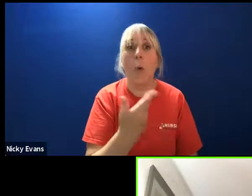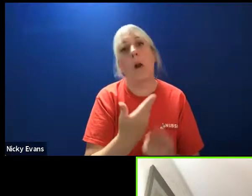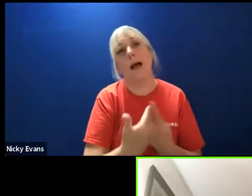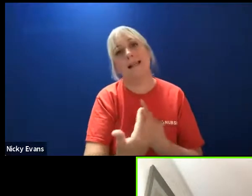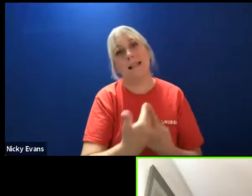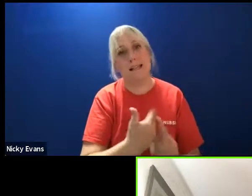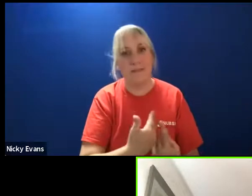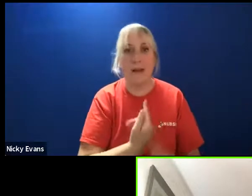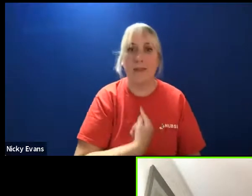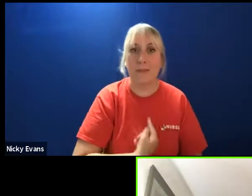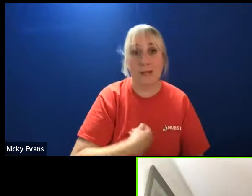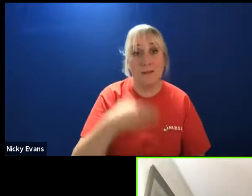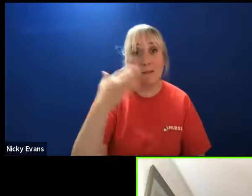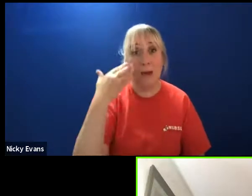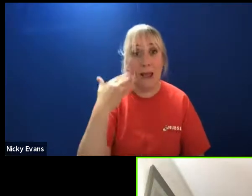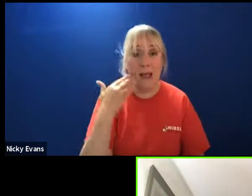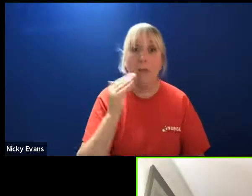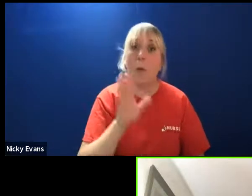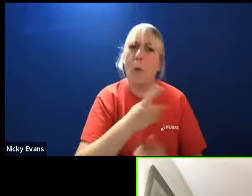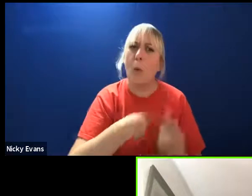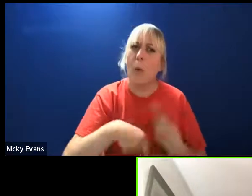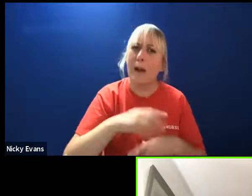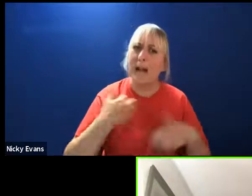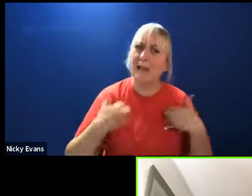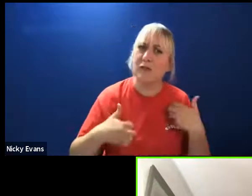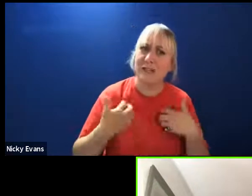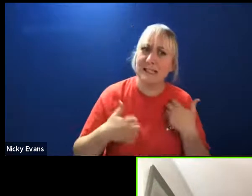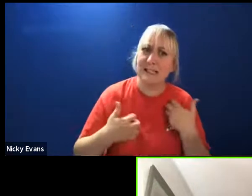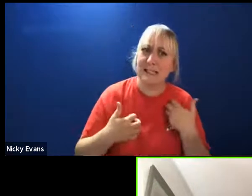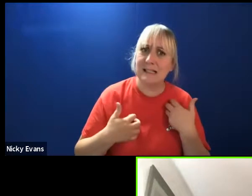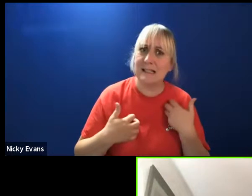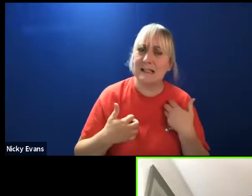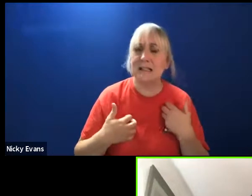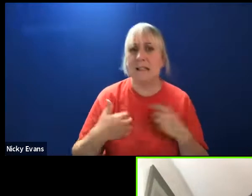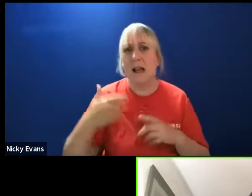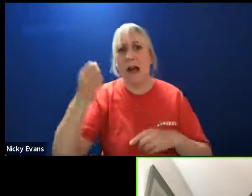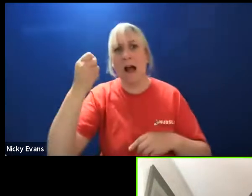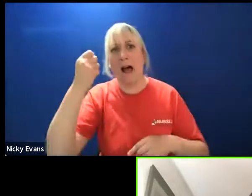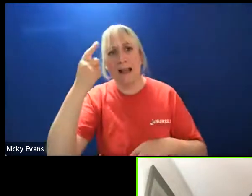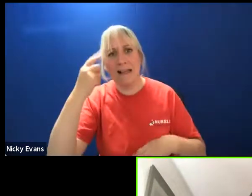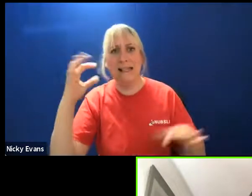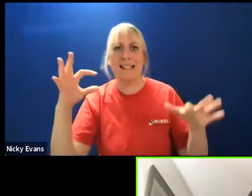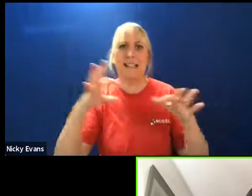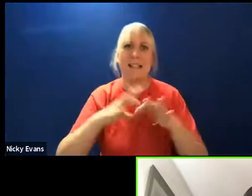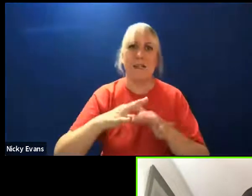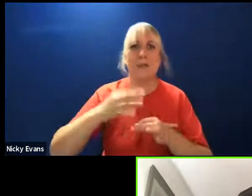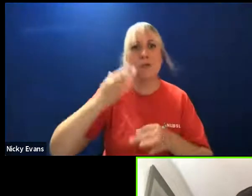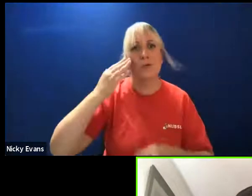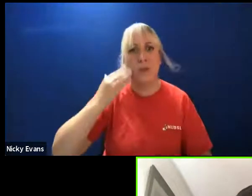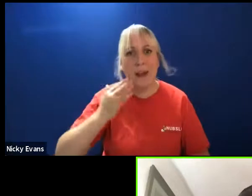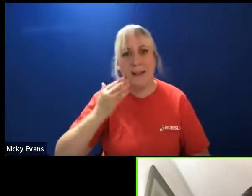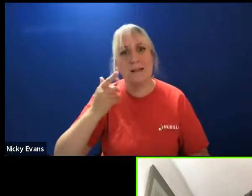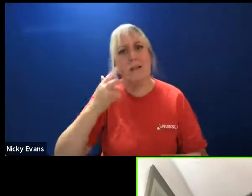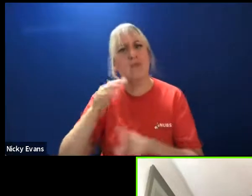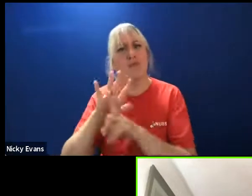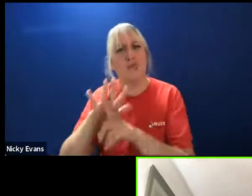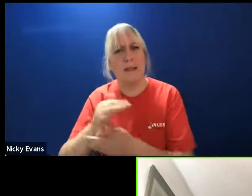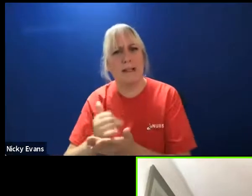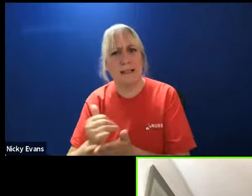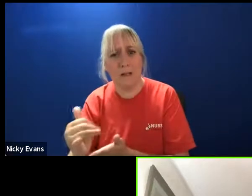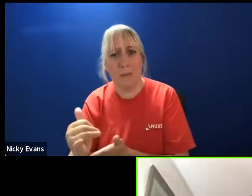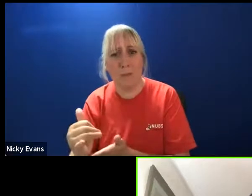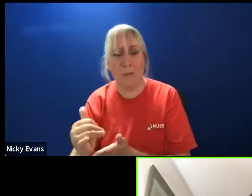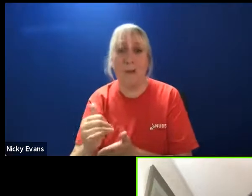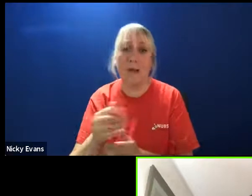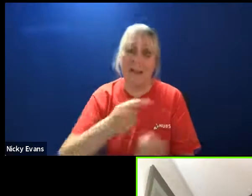were really interested in ideas of race and racism. We've heard the stories of Cuba as